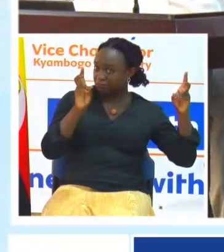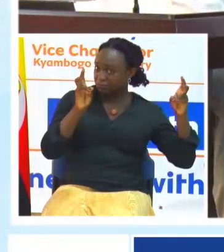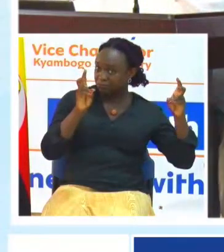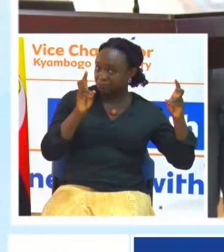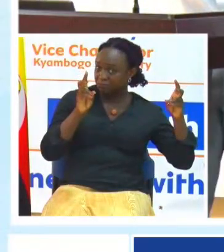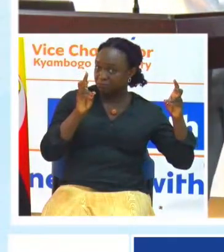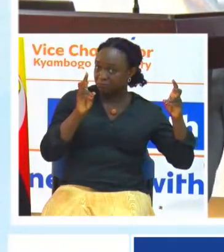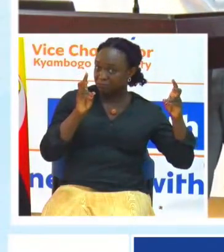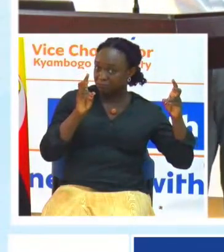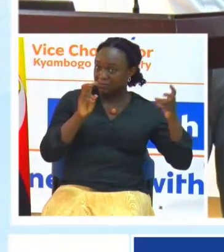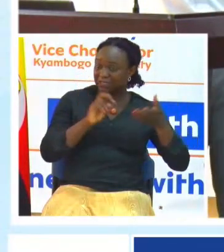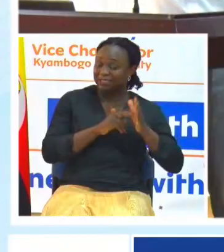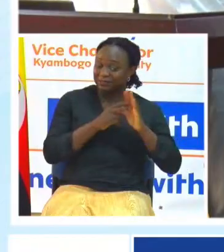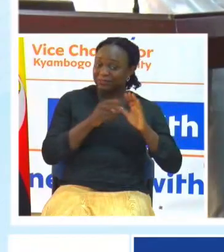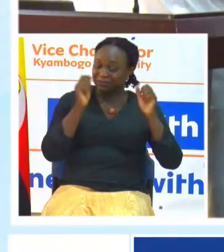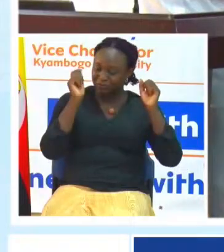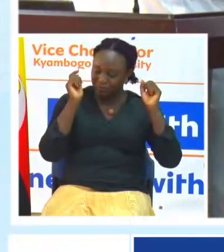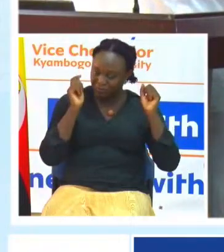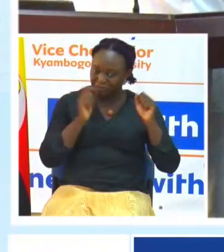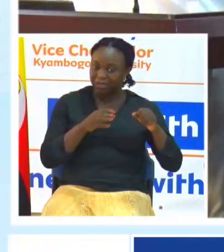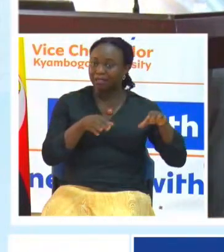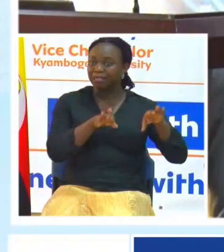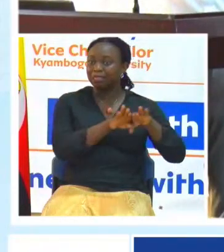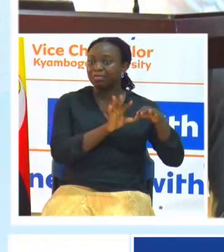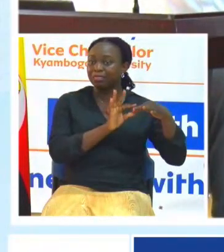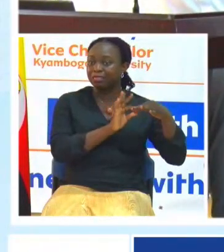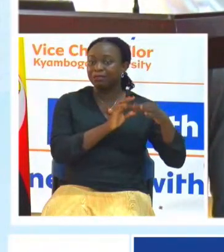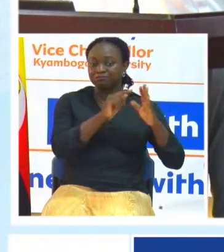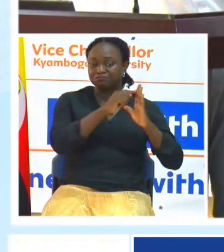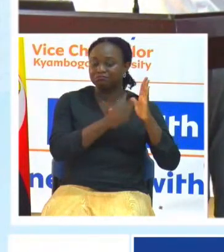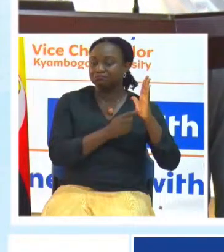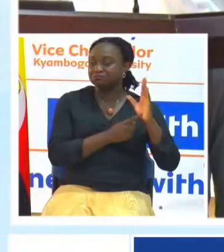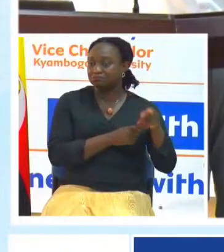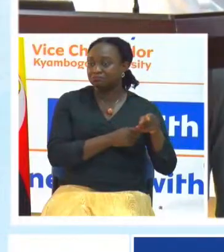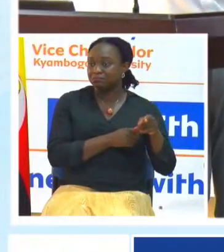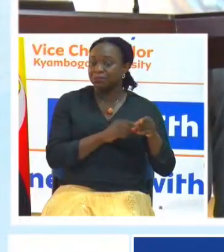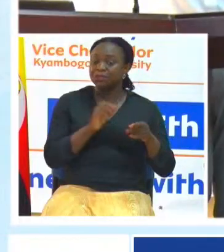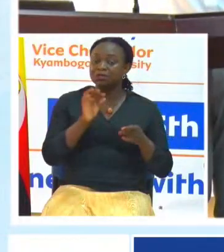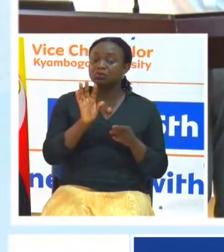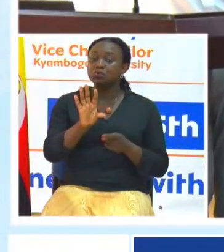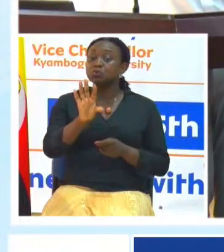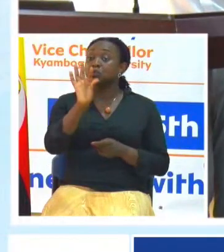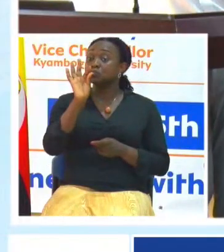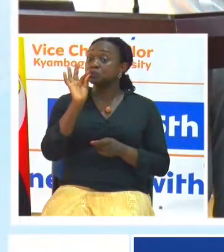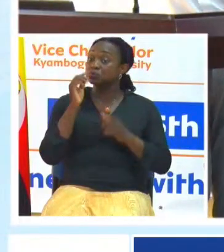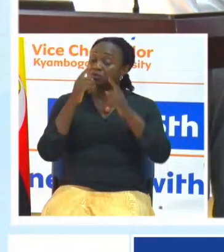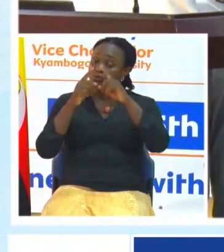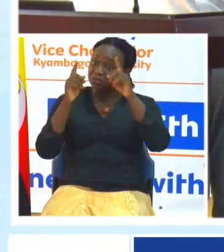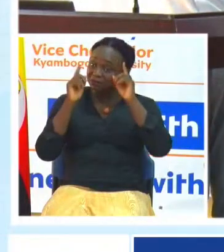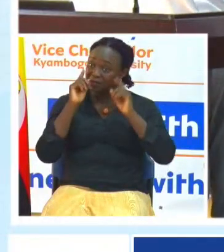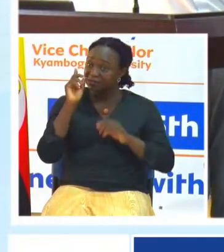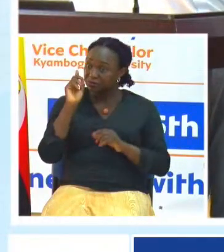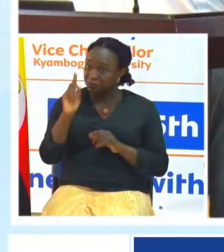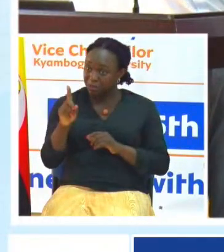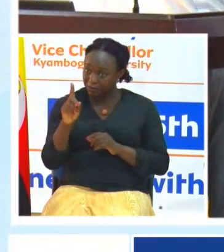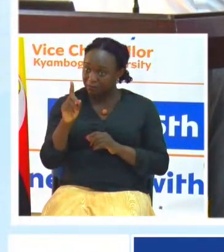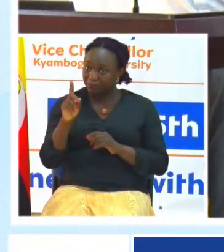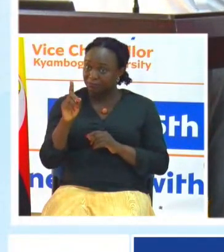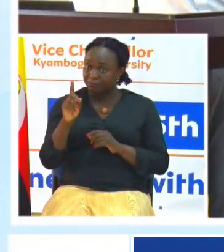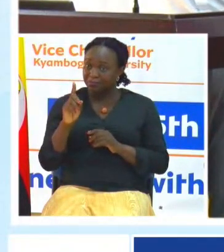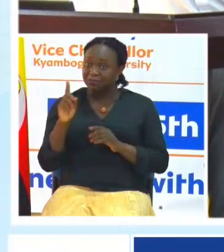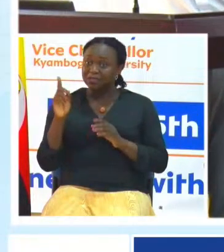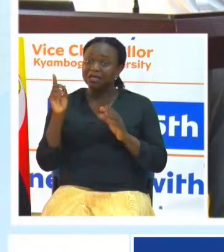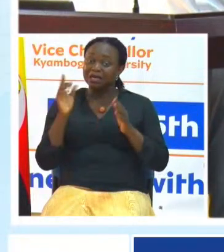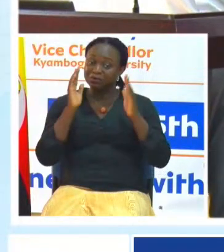is binding. By that I mean you can only choose one university and you prioritize it for your